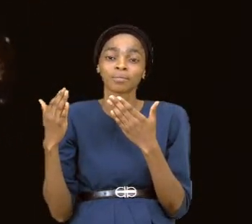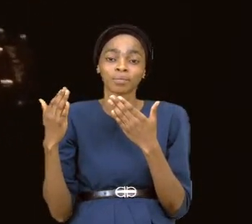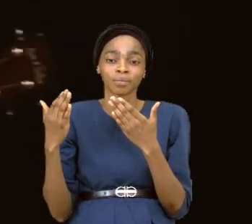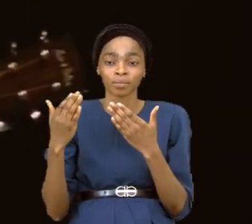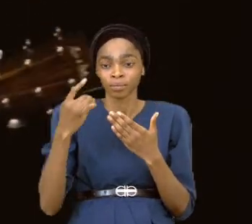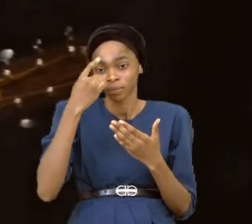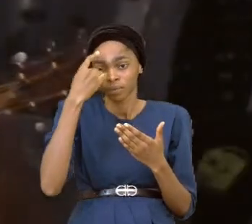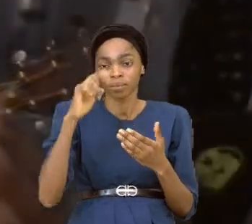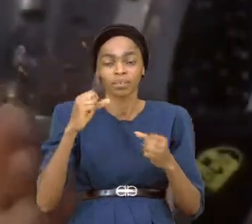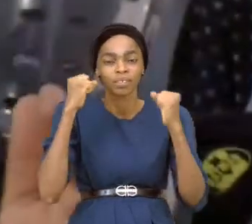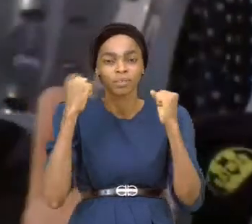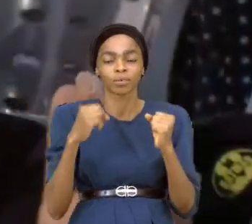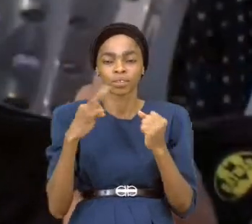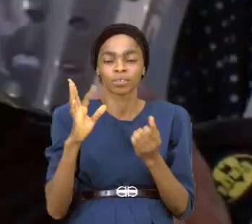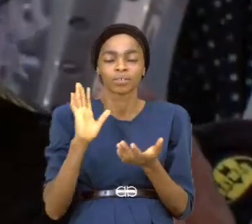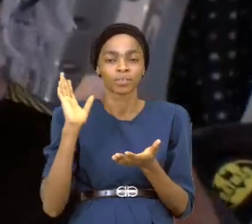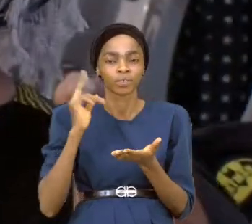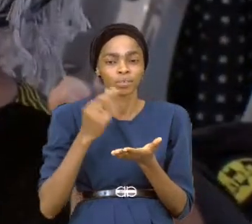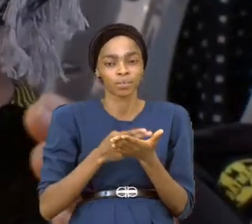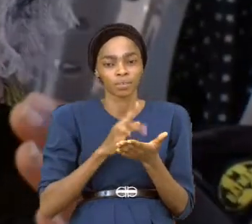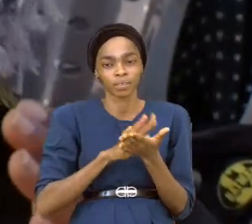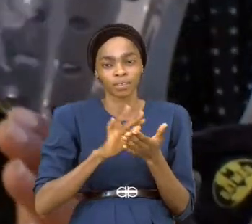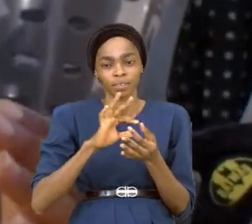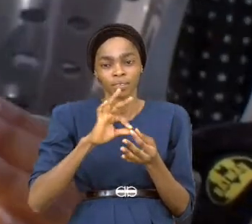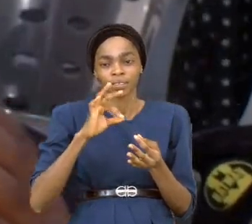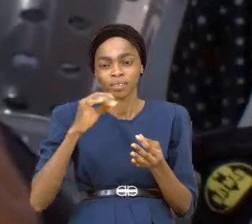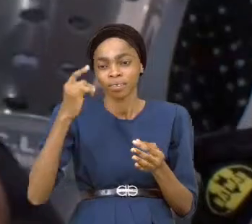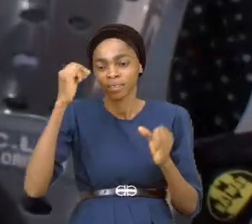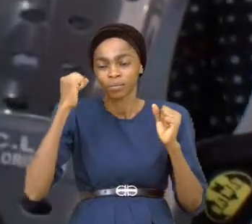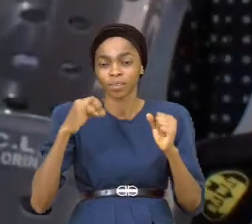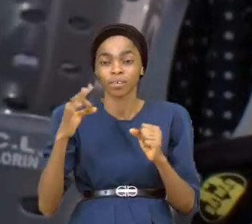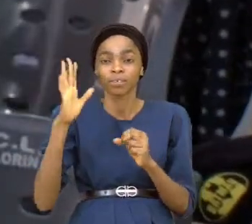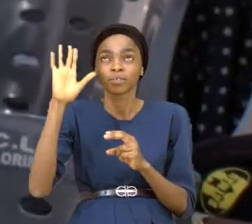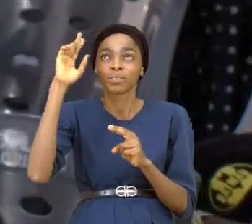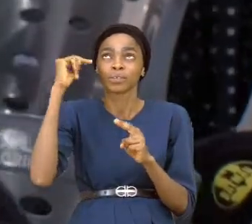for the power of your spirit, for the power of your name,